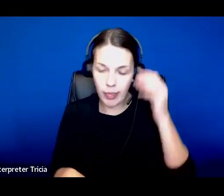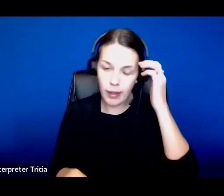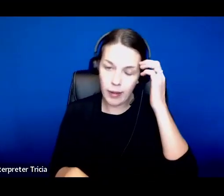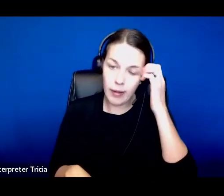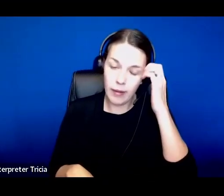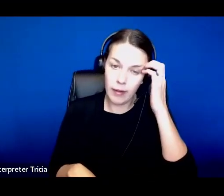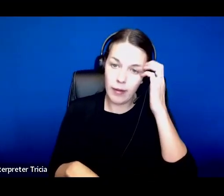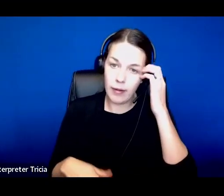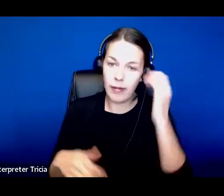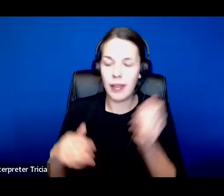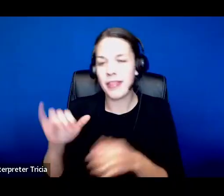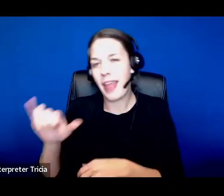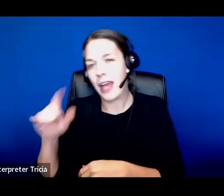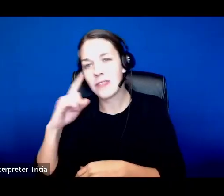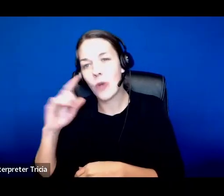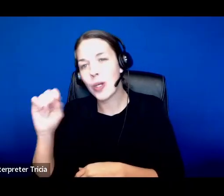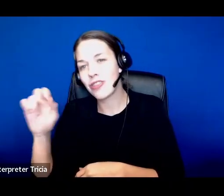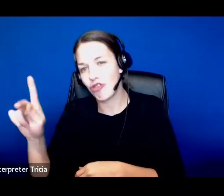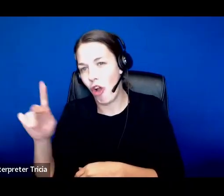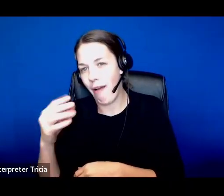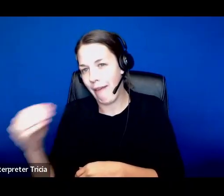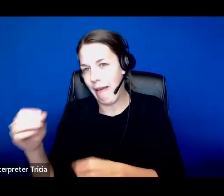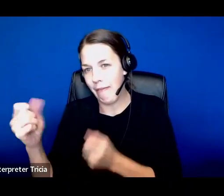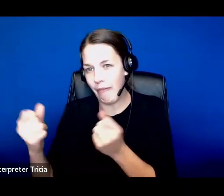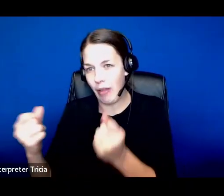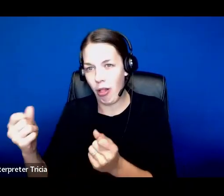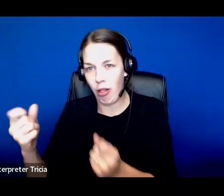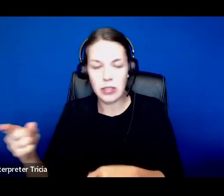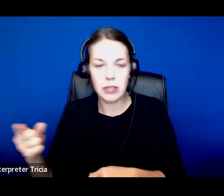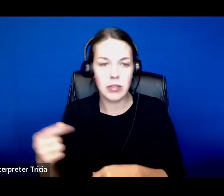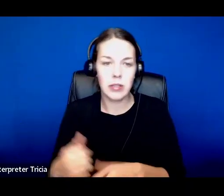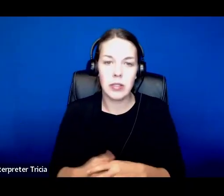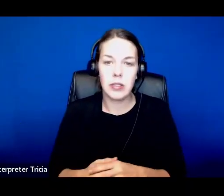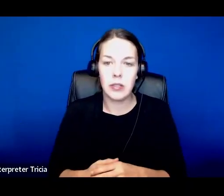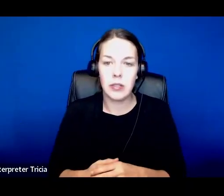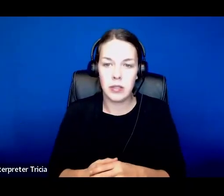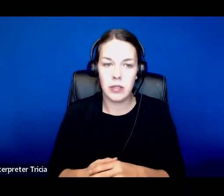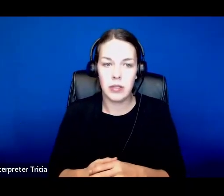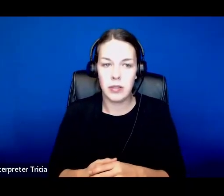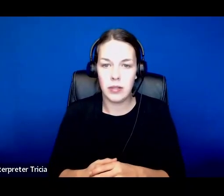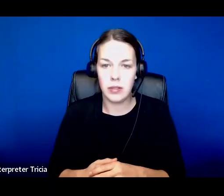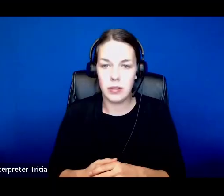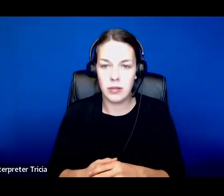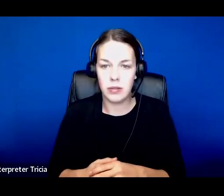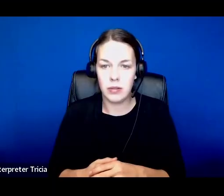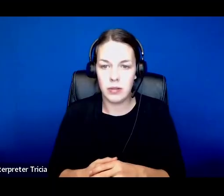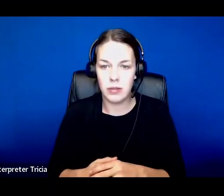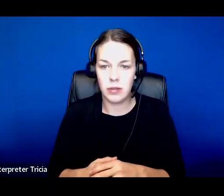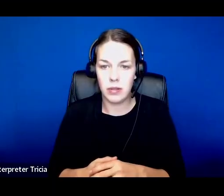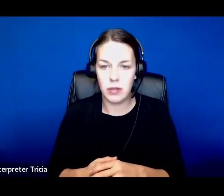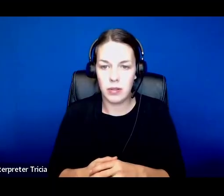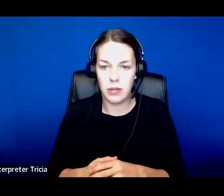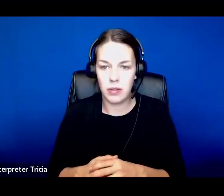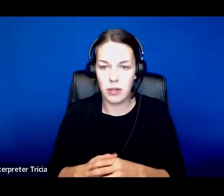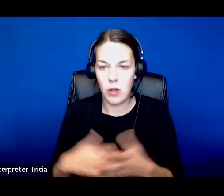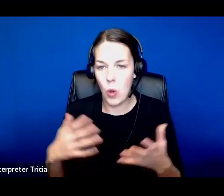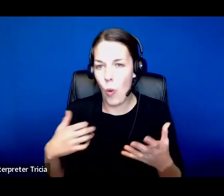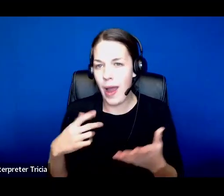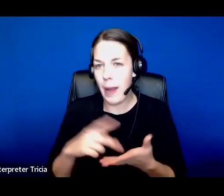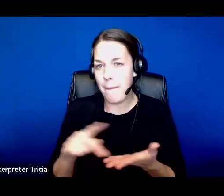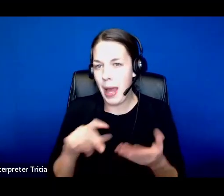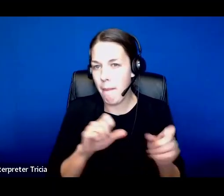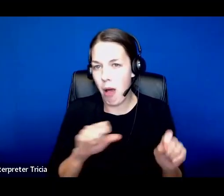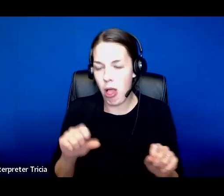for stock in vehicles. So if you have stock, if you went to them and say, I want a payable on